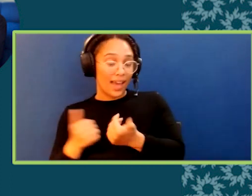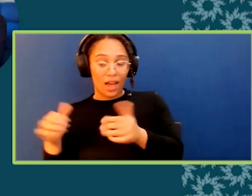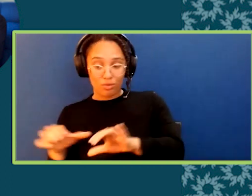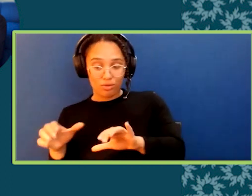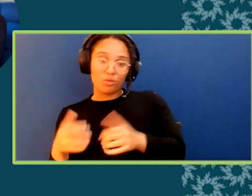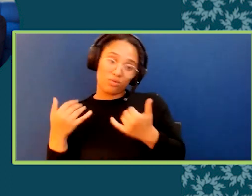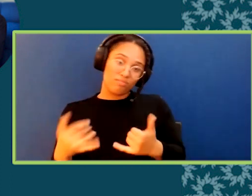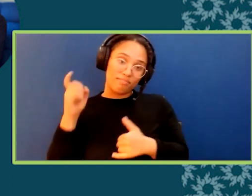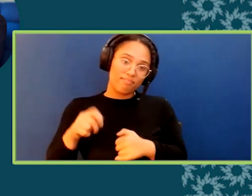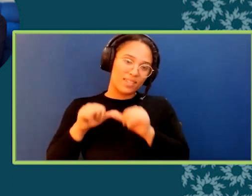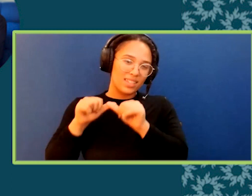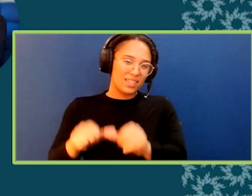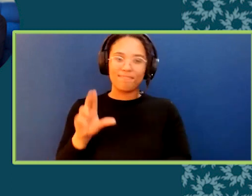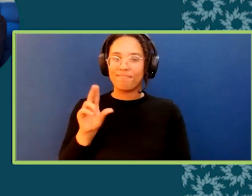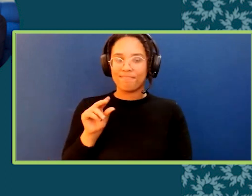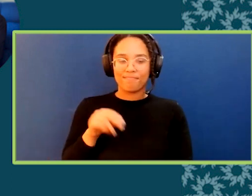more to the point,